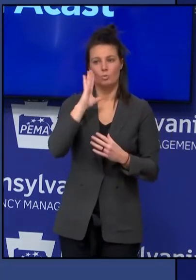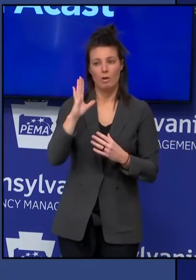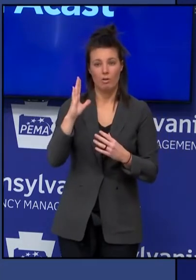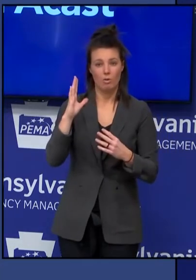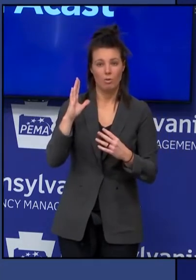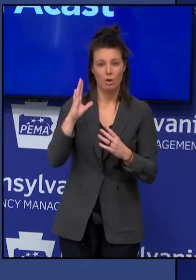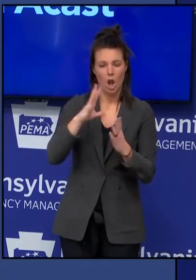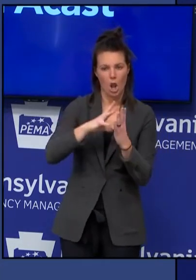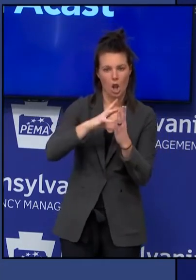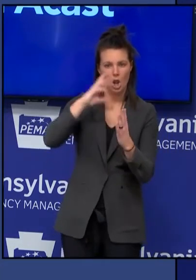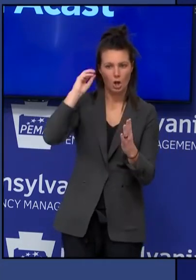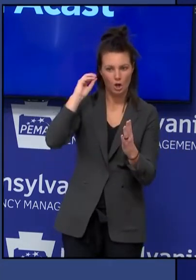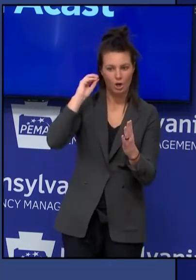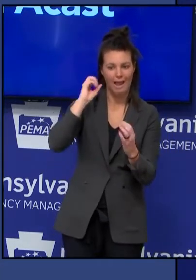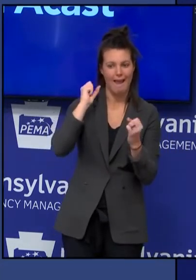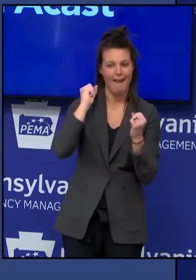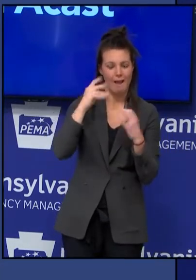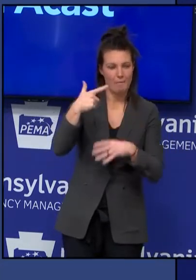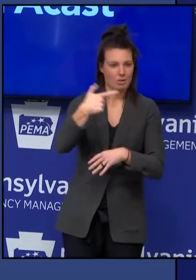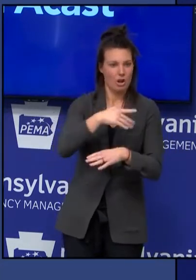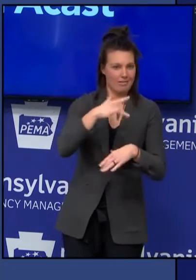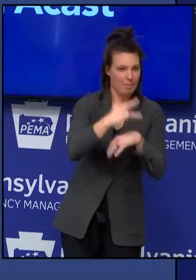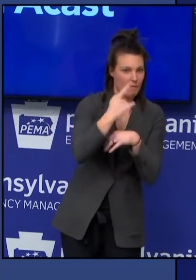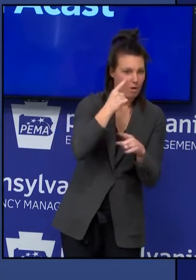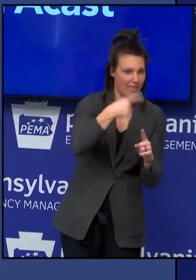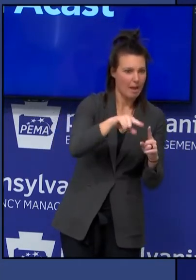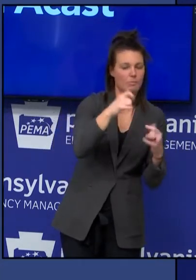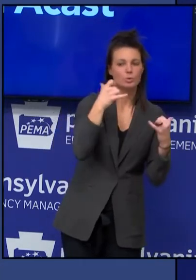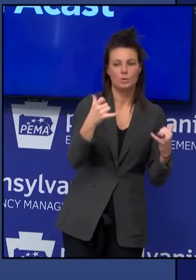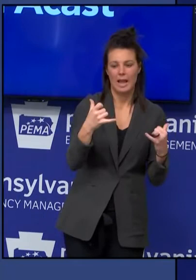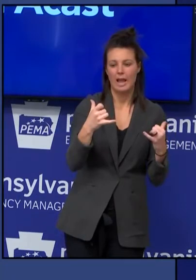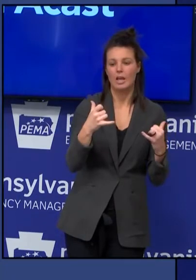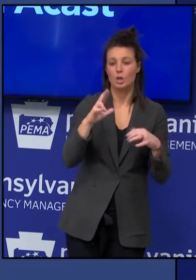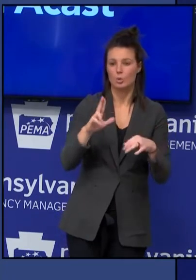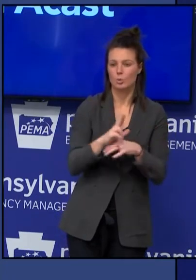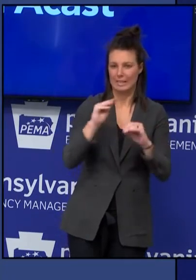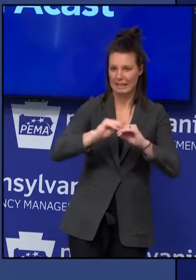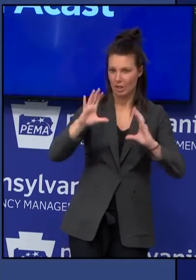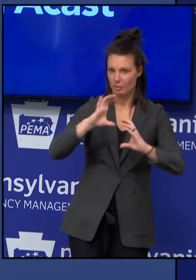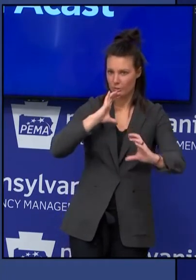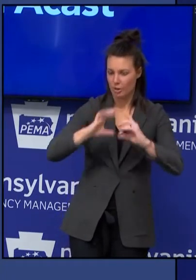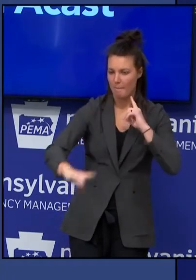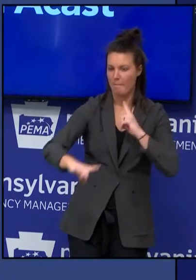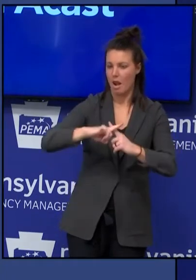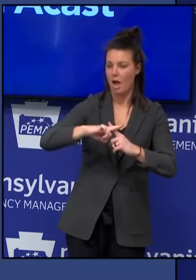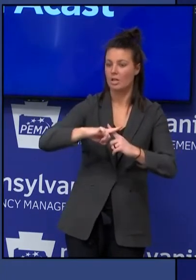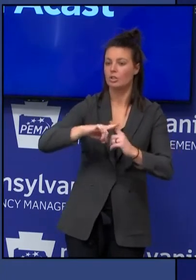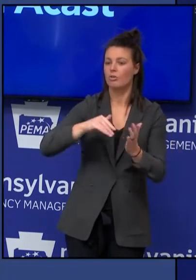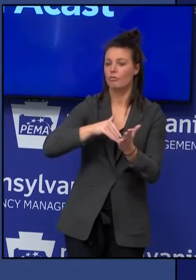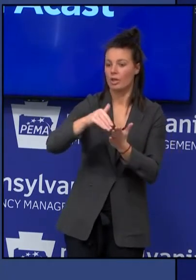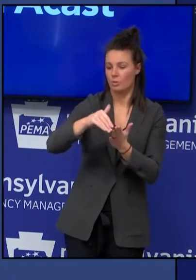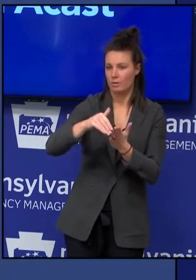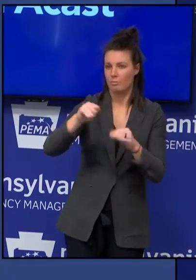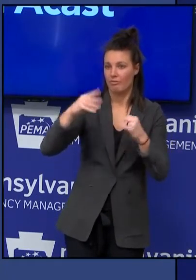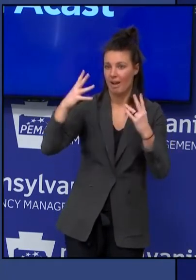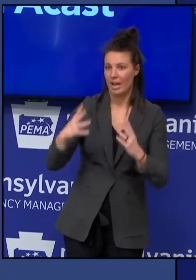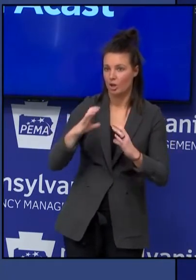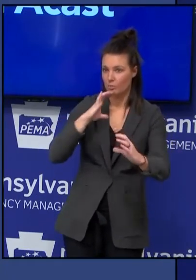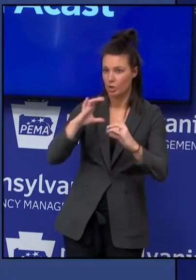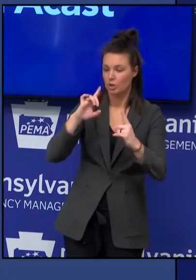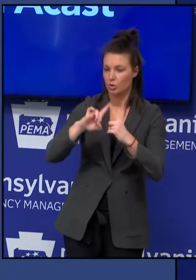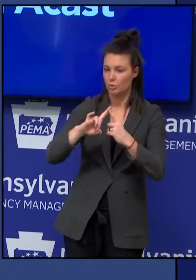allocations throughout the day today through clear communications, and we are also holding frequent provider communications for them to be able